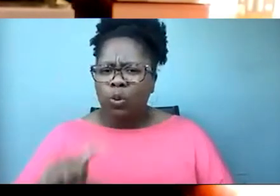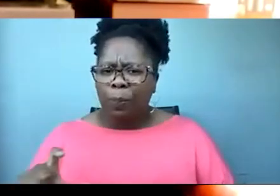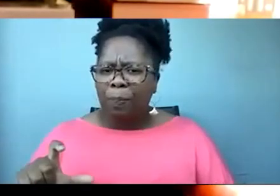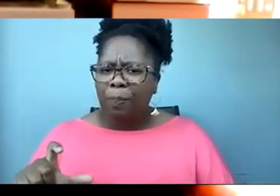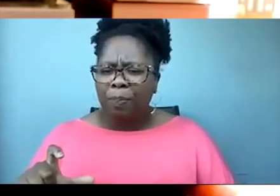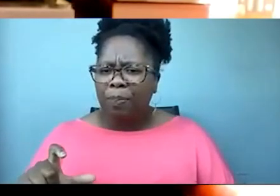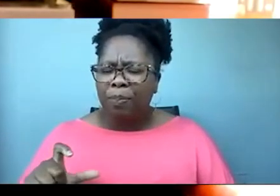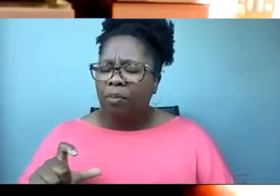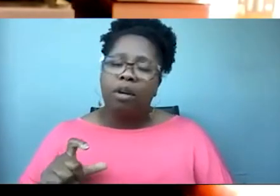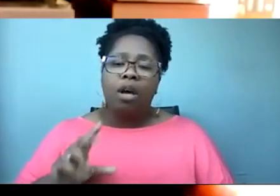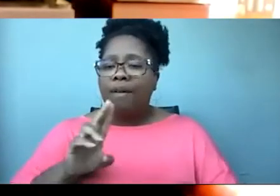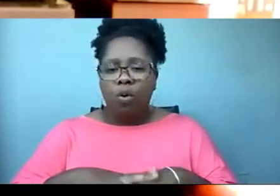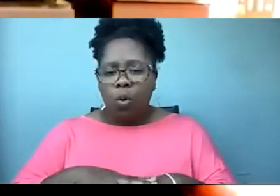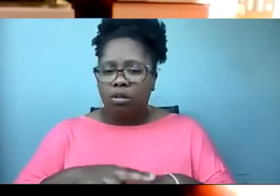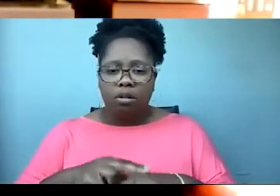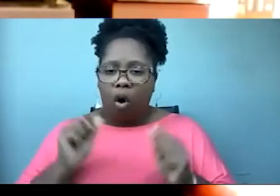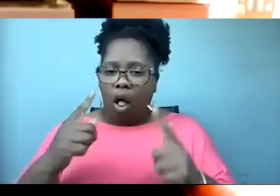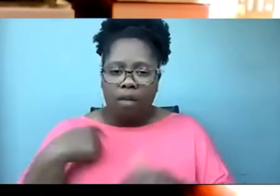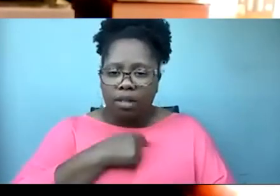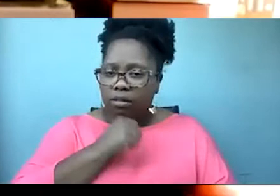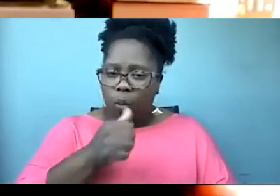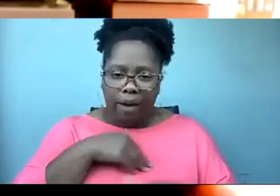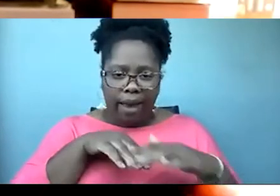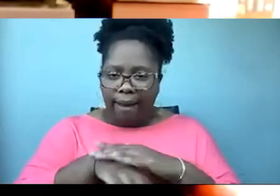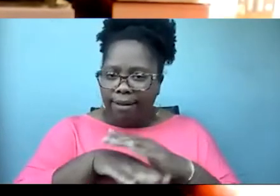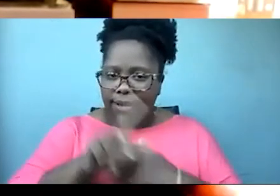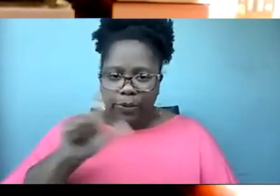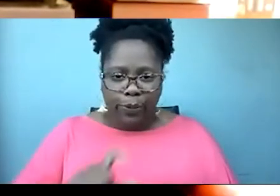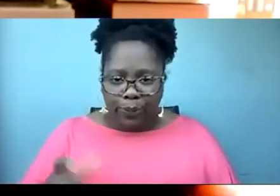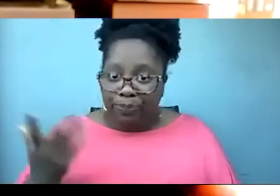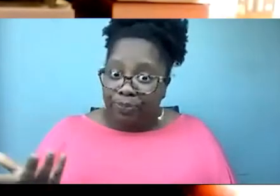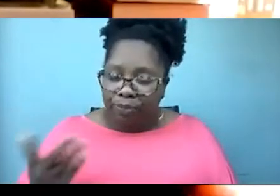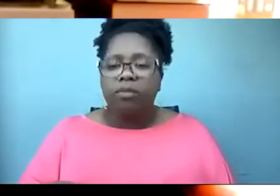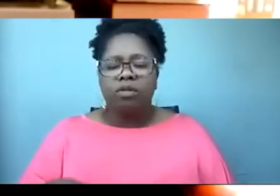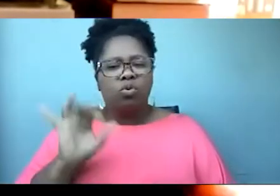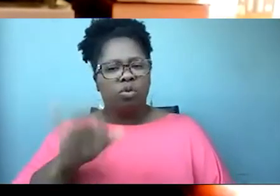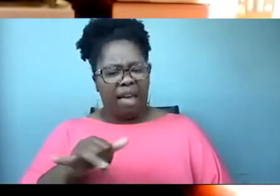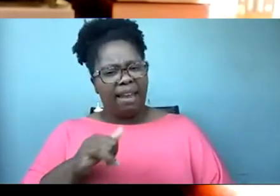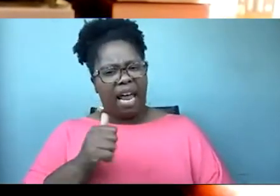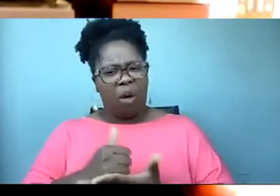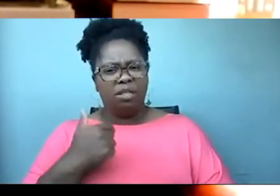what keeps me getting out of bed every day. I mean, that makes me feel